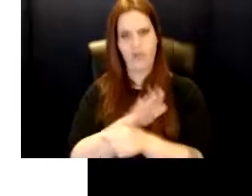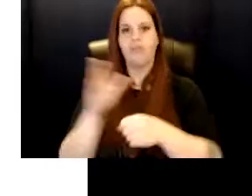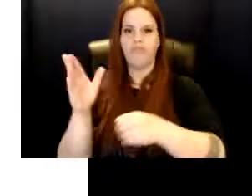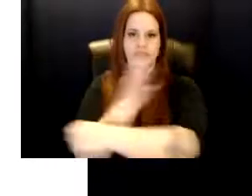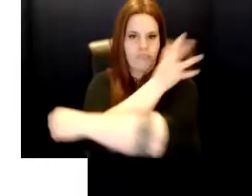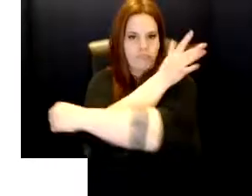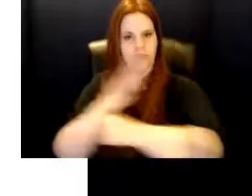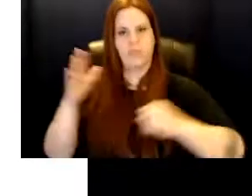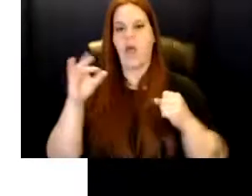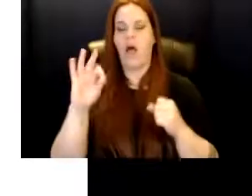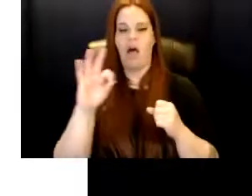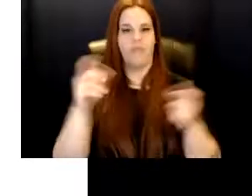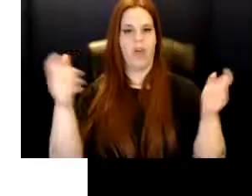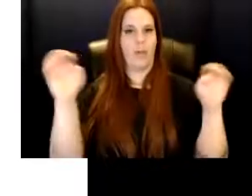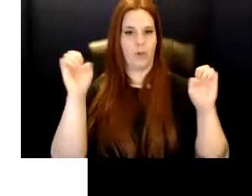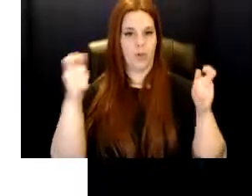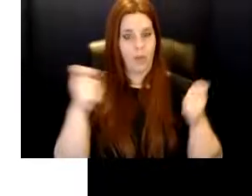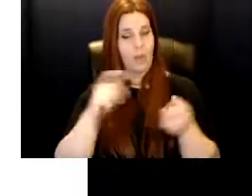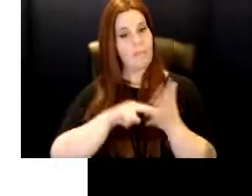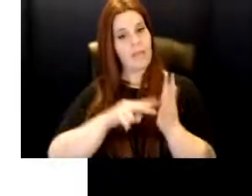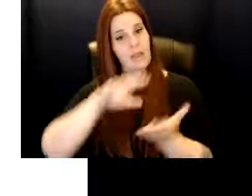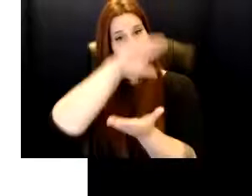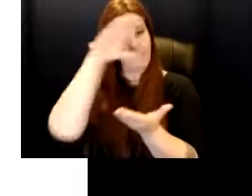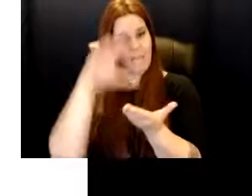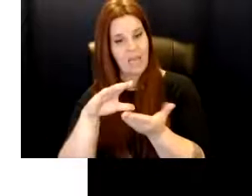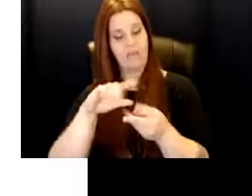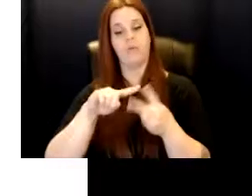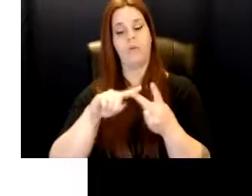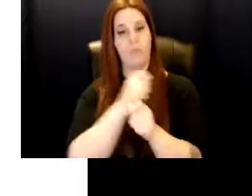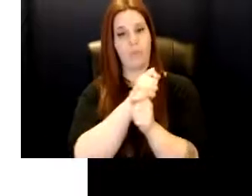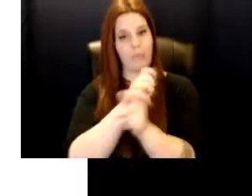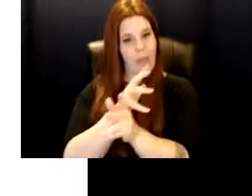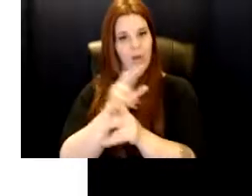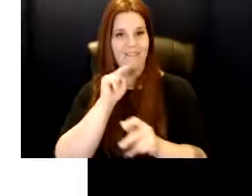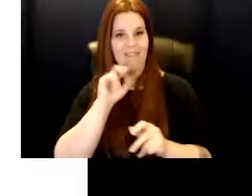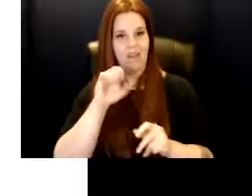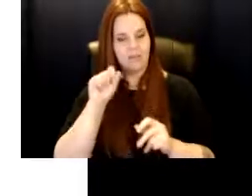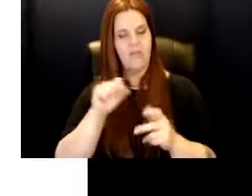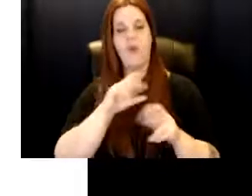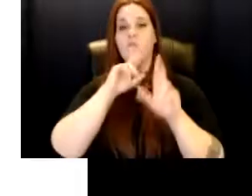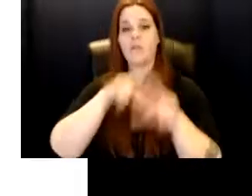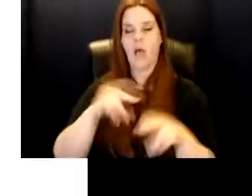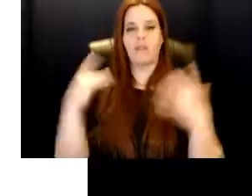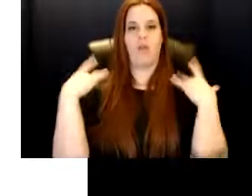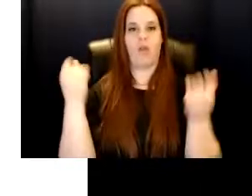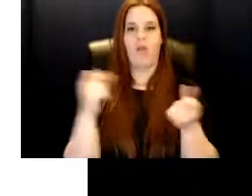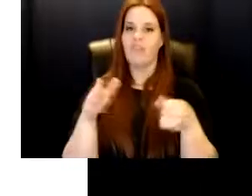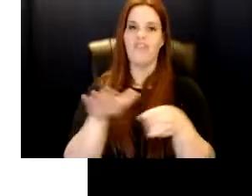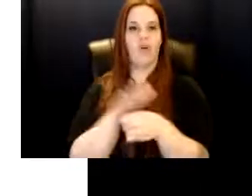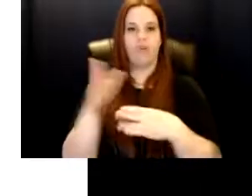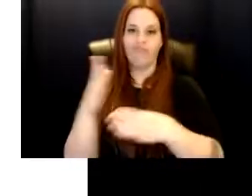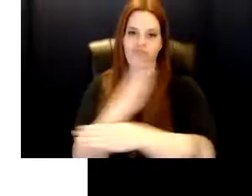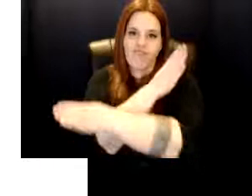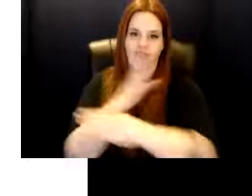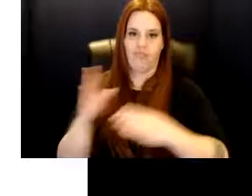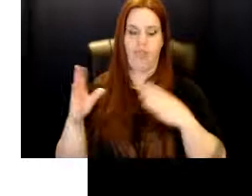emergency management, which means mitigation, preparedness, response, and recovery, the full paradigm. And